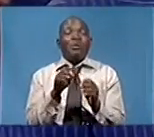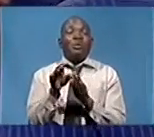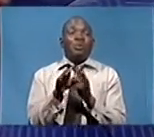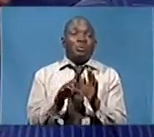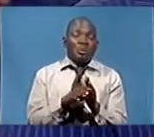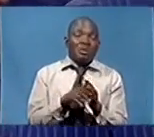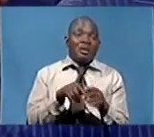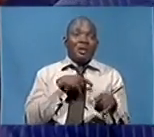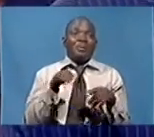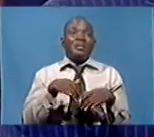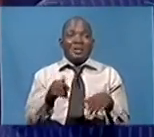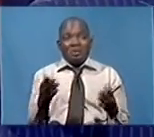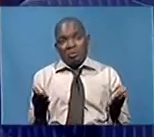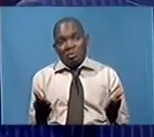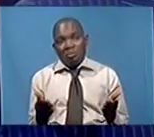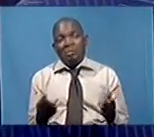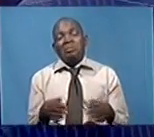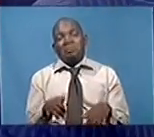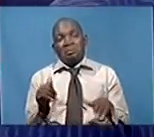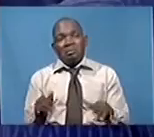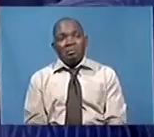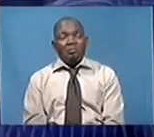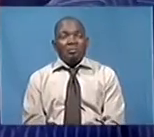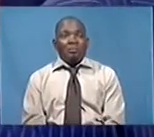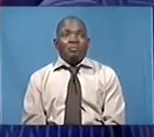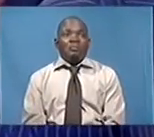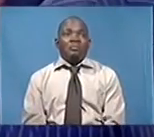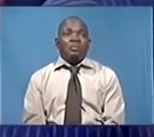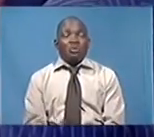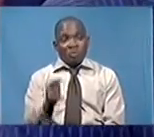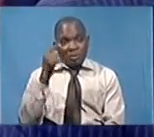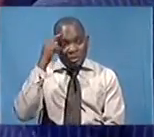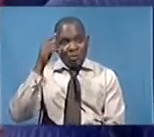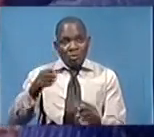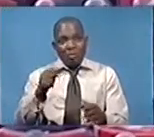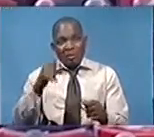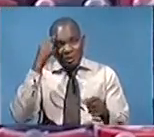constitutional arguments still remain valid, we still make those arguments, my lord, for your consideration. Mm-hmm.